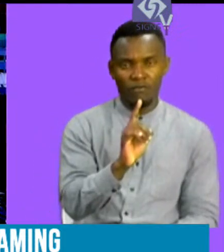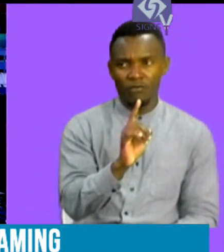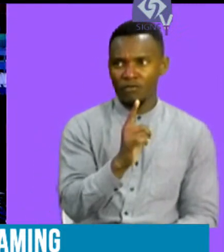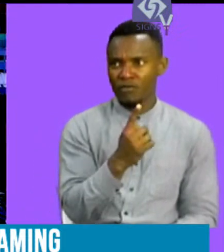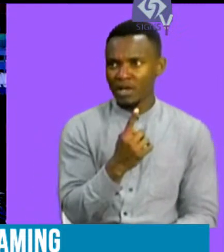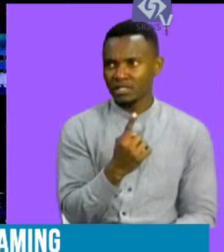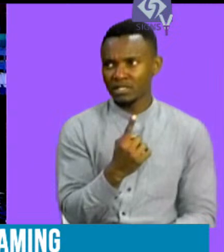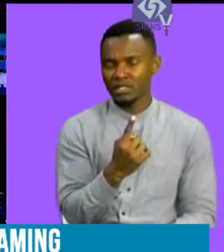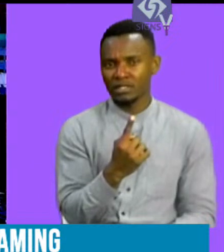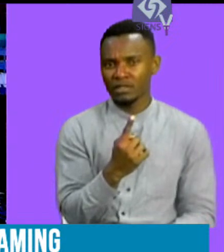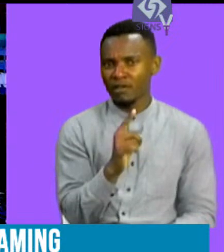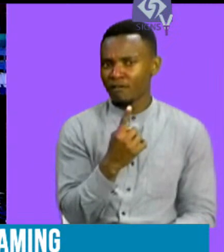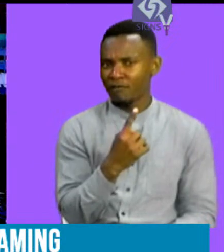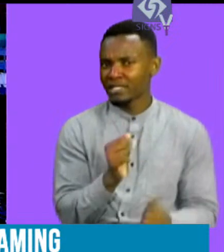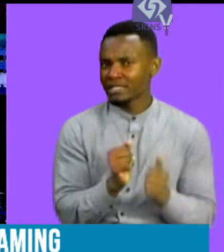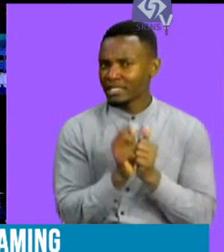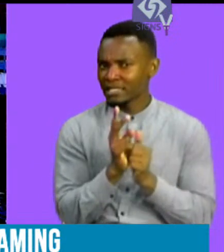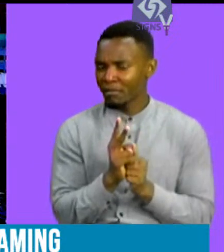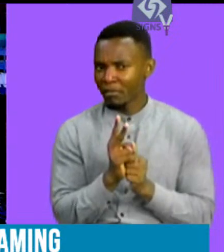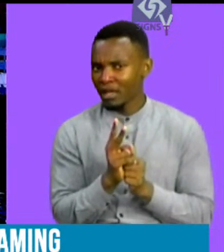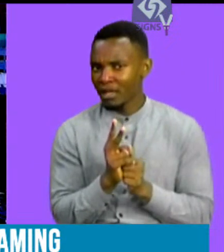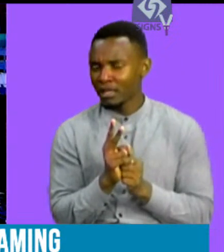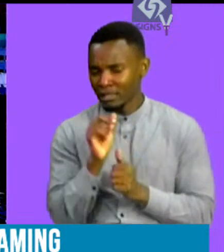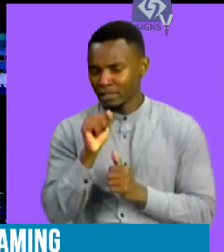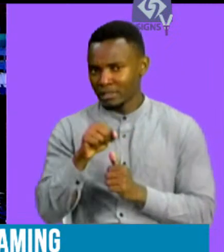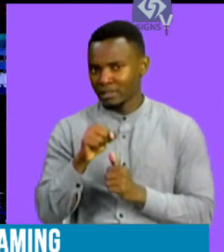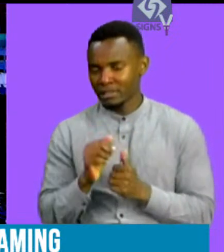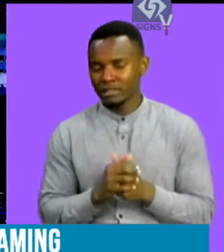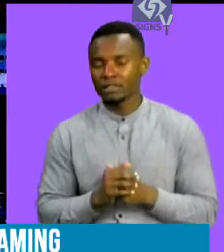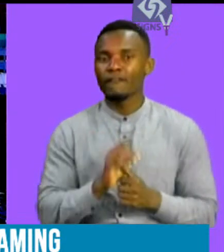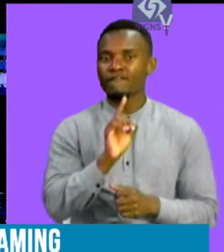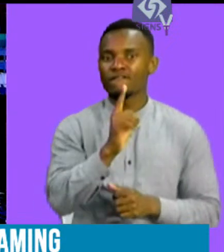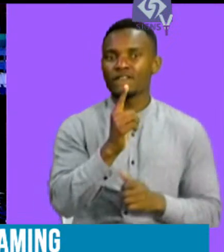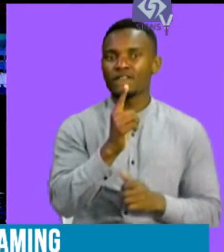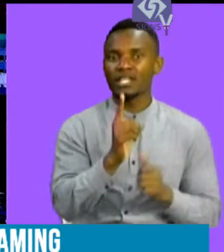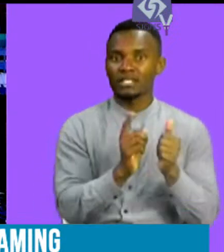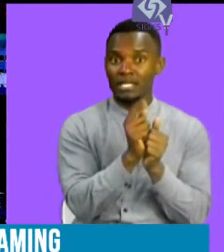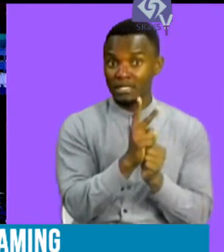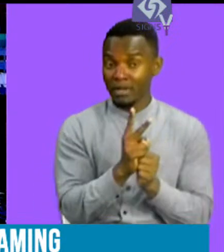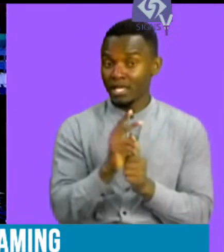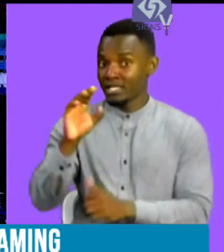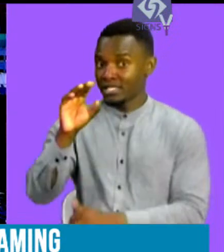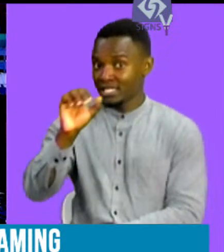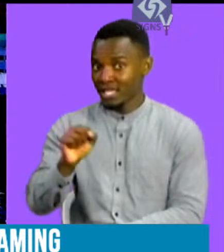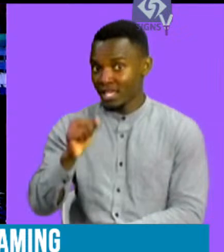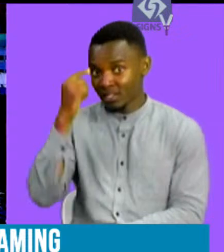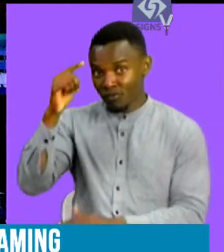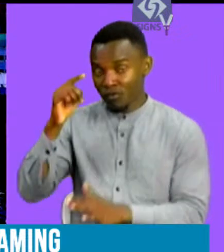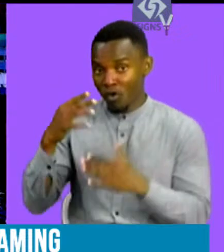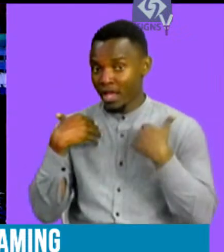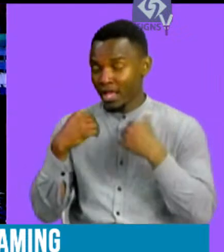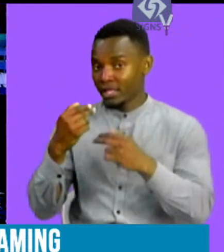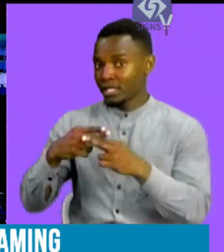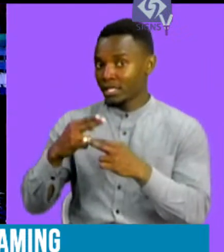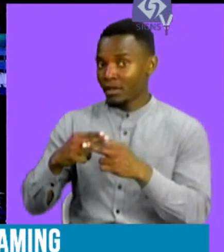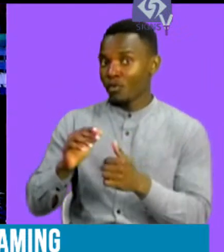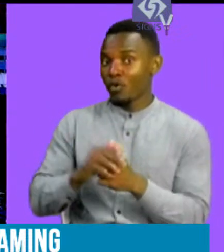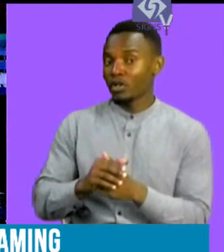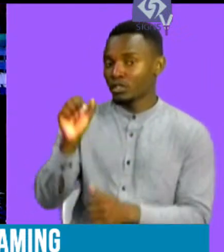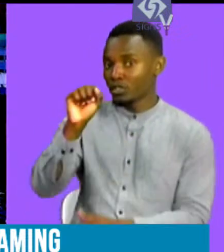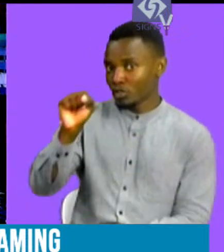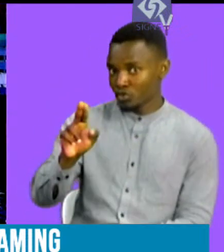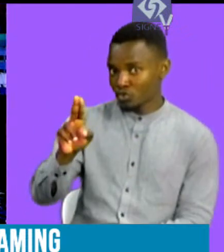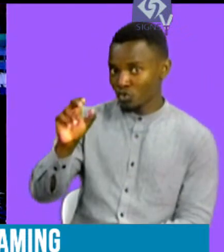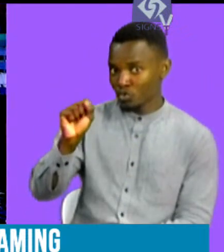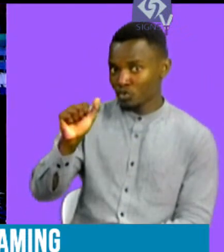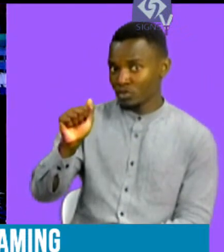remember, was it 1st of December? Yes. Yeah, 1st of December. Yeah, the CS for Health, Susan Nahumicha, came out and said that